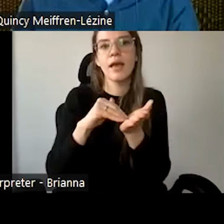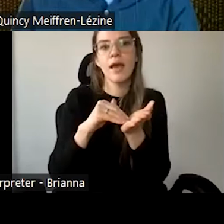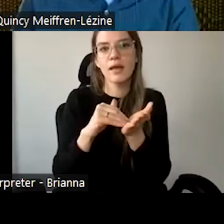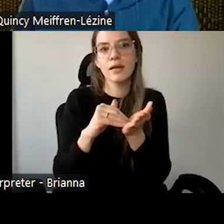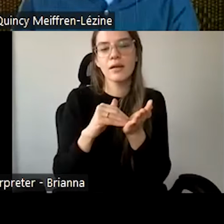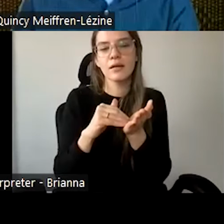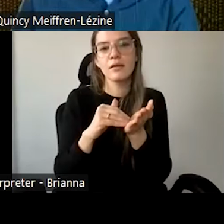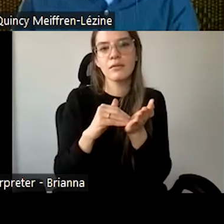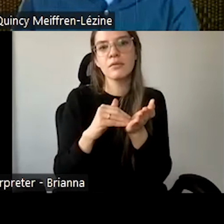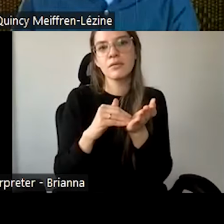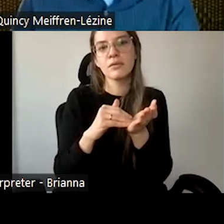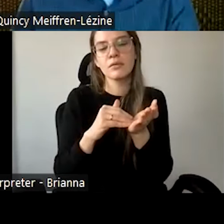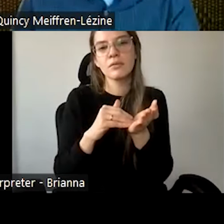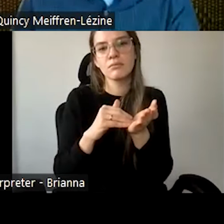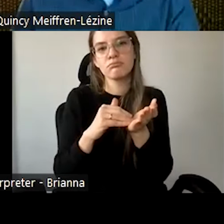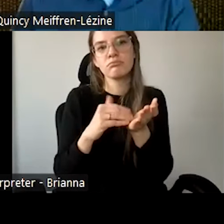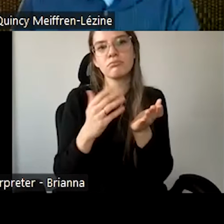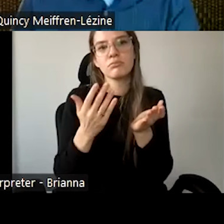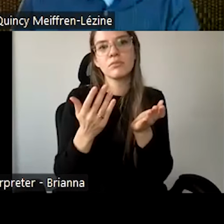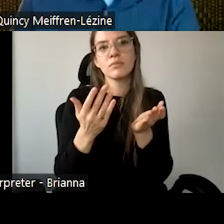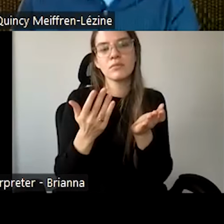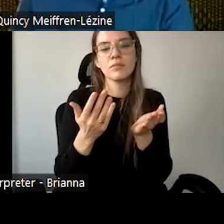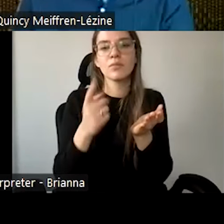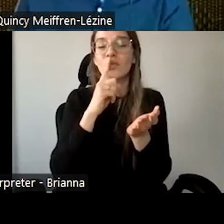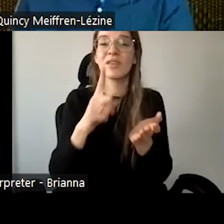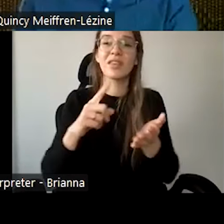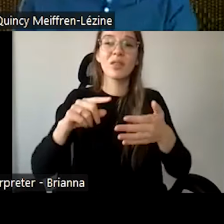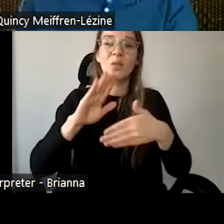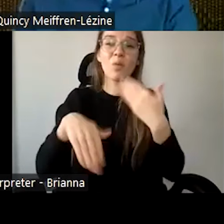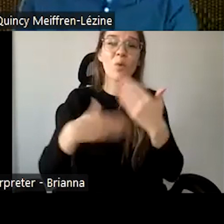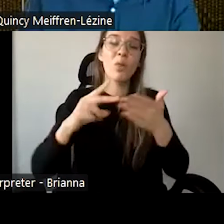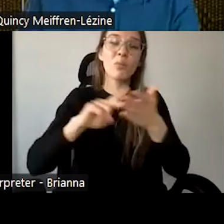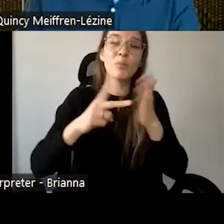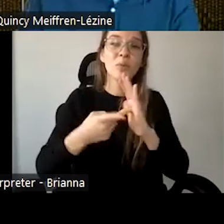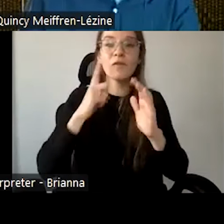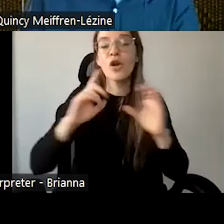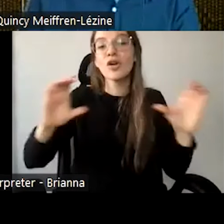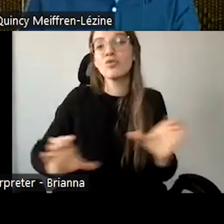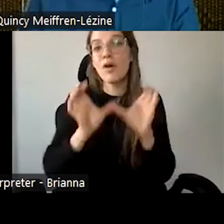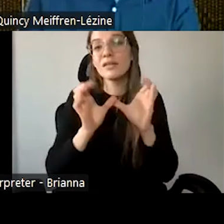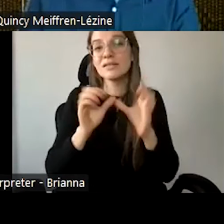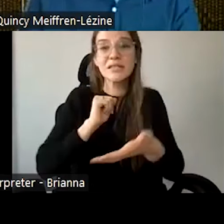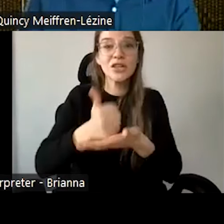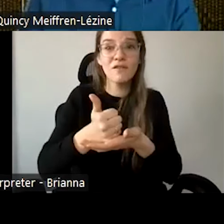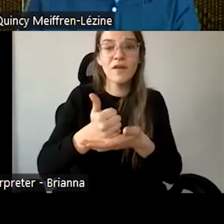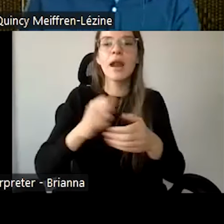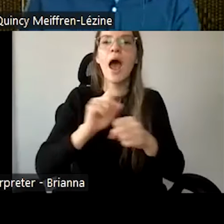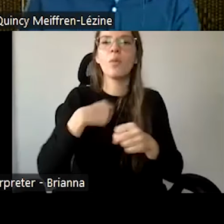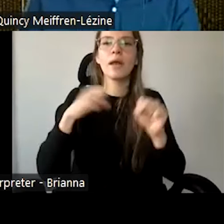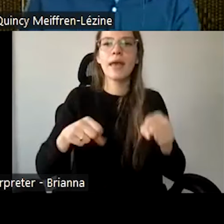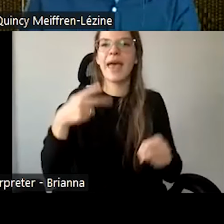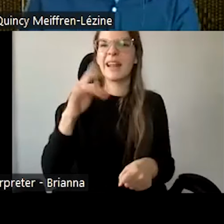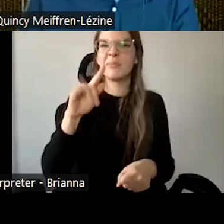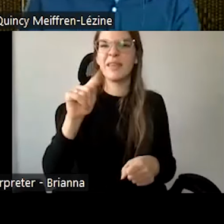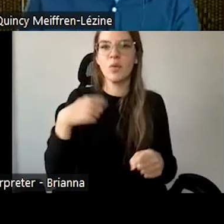I would say that the whole purpose of doing crisis intervention is to pivot,